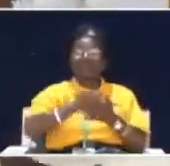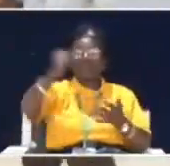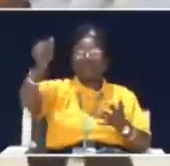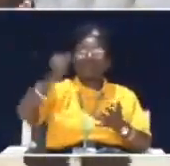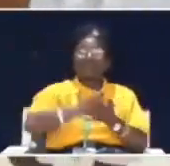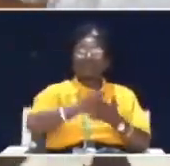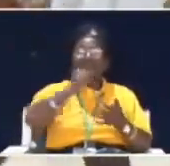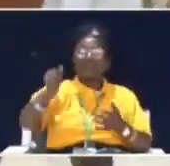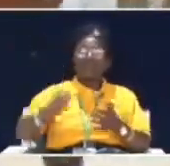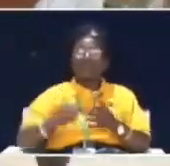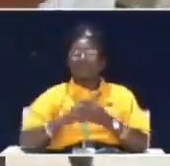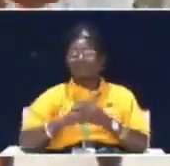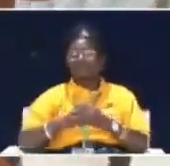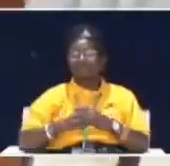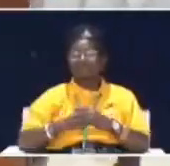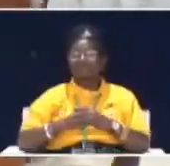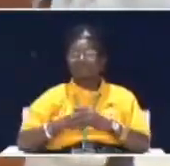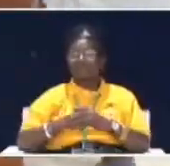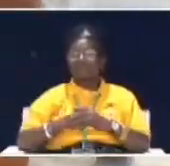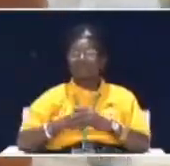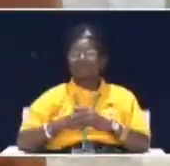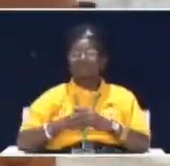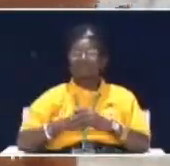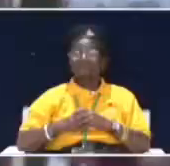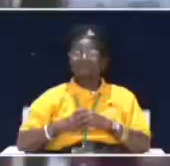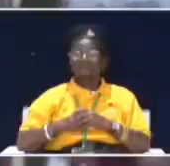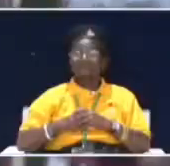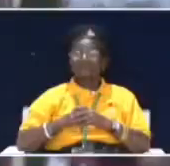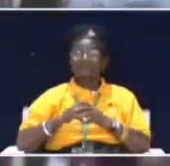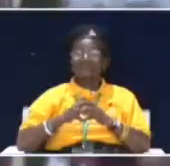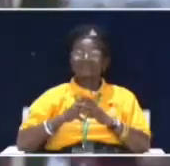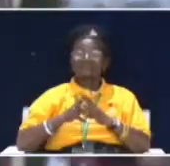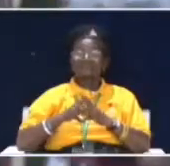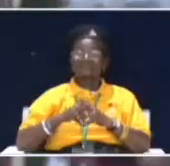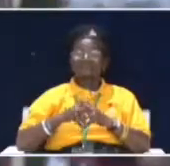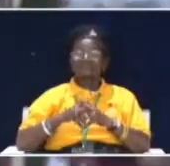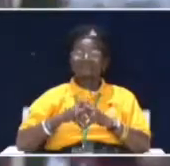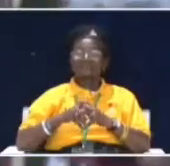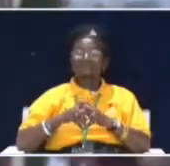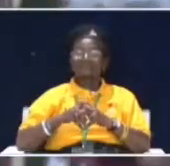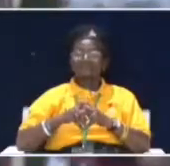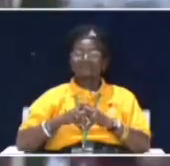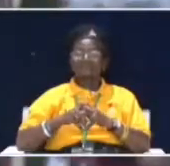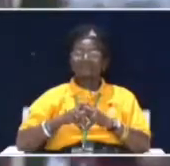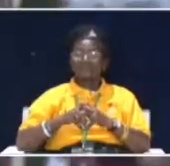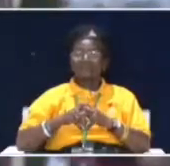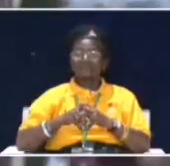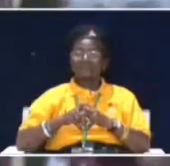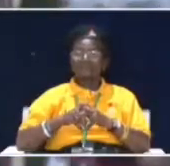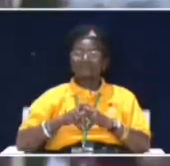To be to je wi pe wa di ibukun fun awon ota egan pelu.